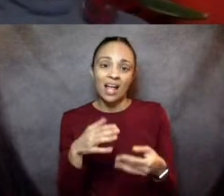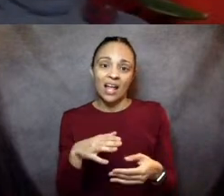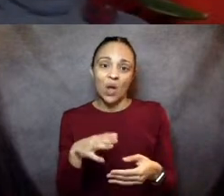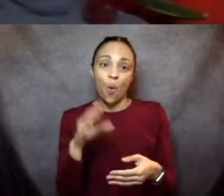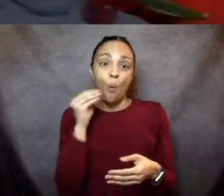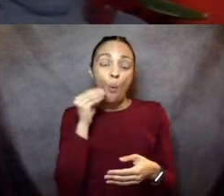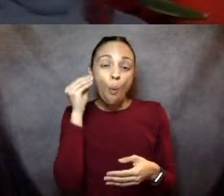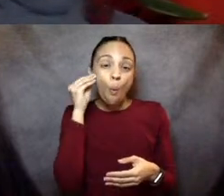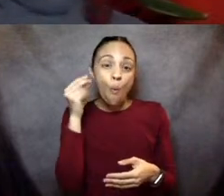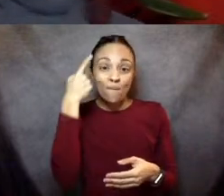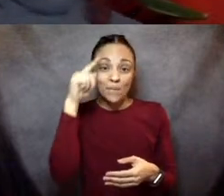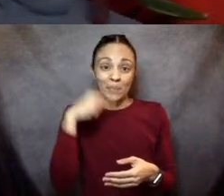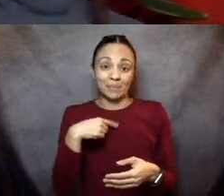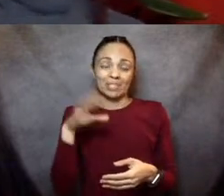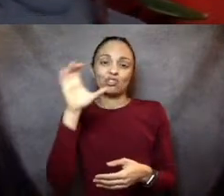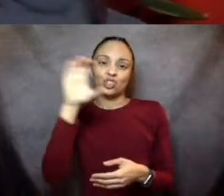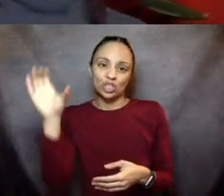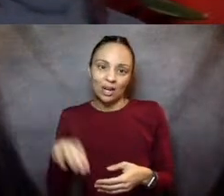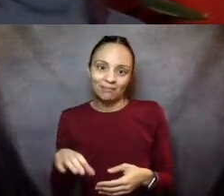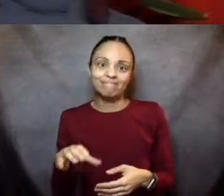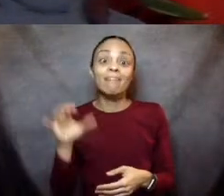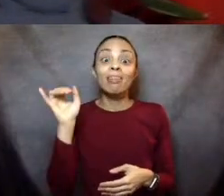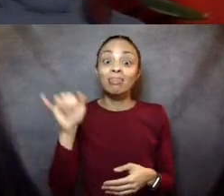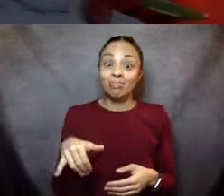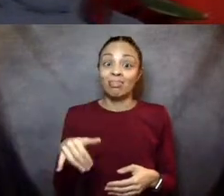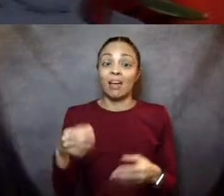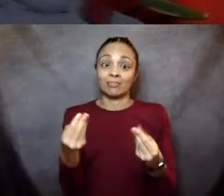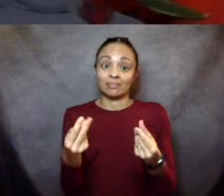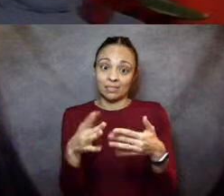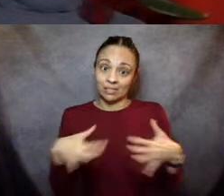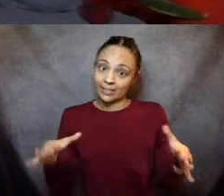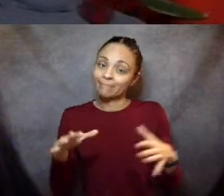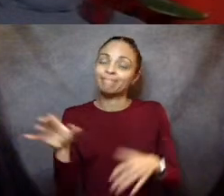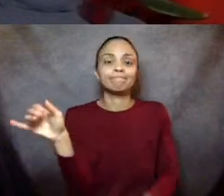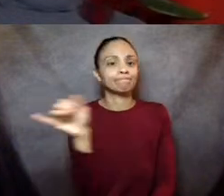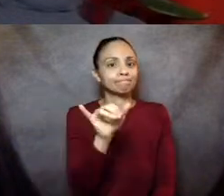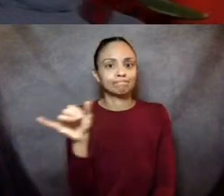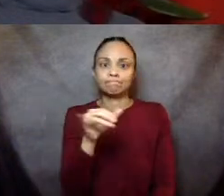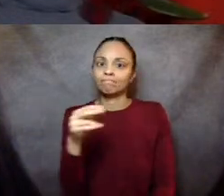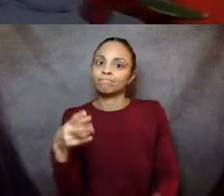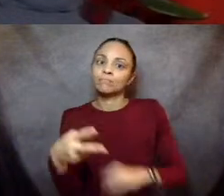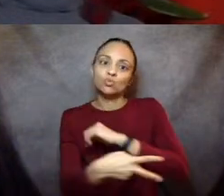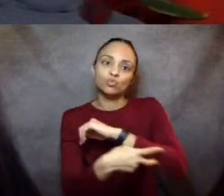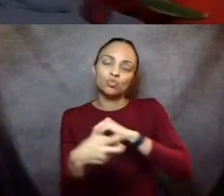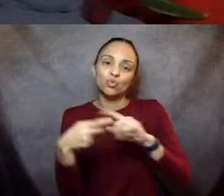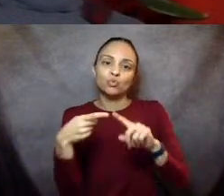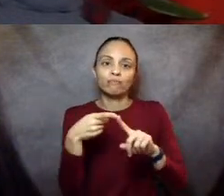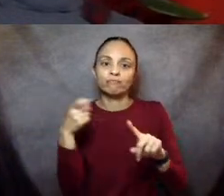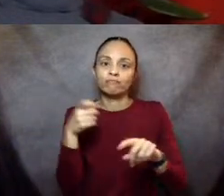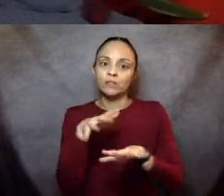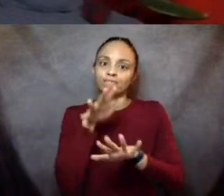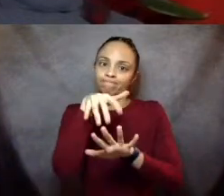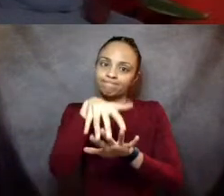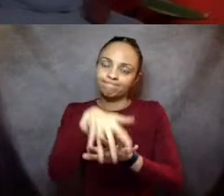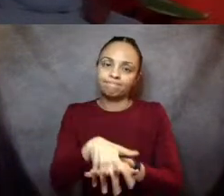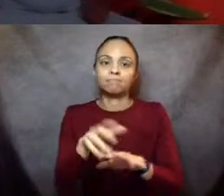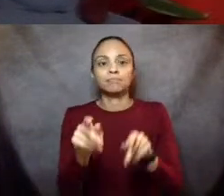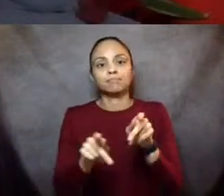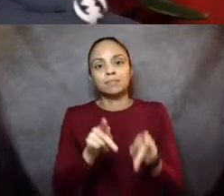the stolen land of Potawatomi, Odawa, Sauk, Ojibwa, Illinois,